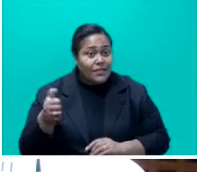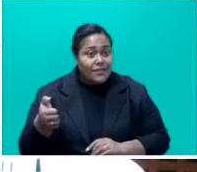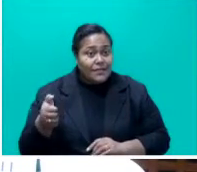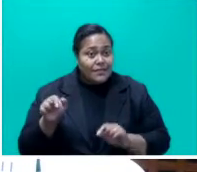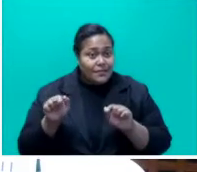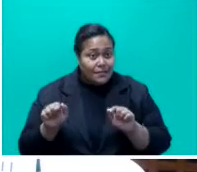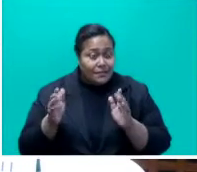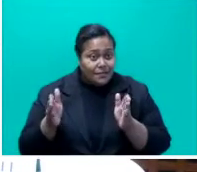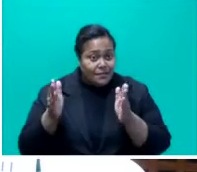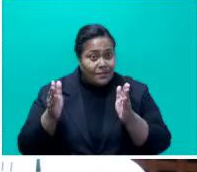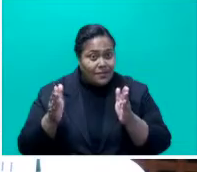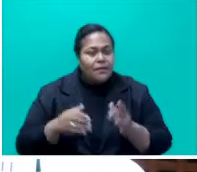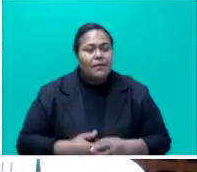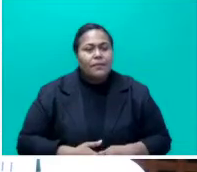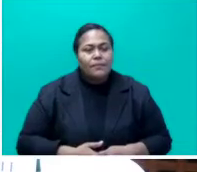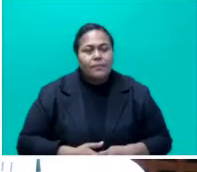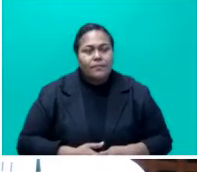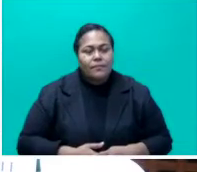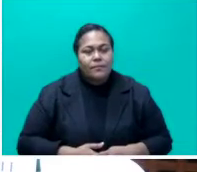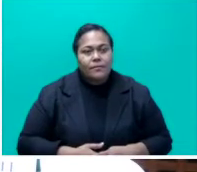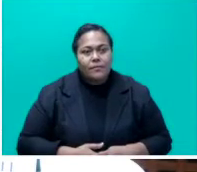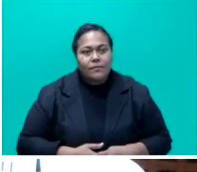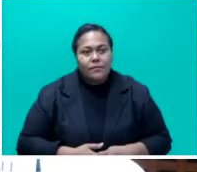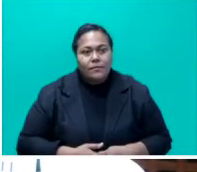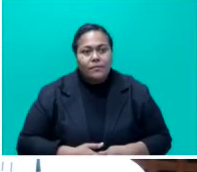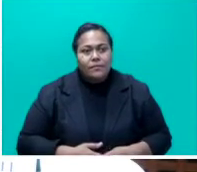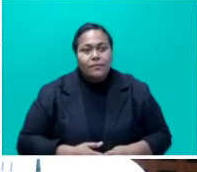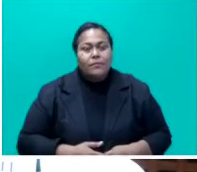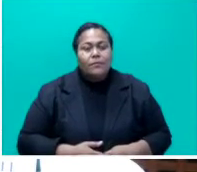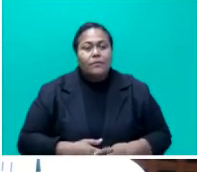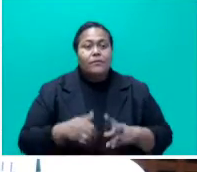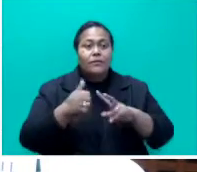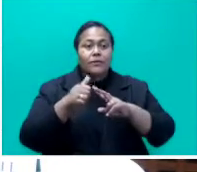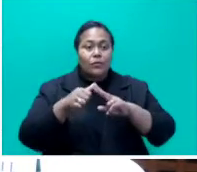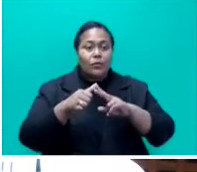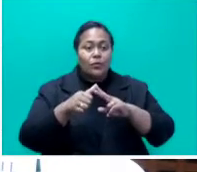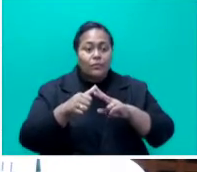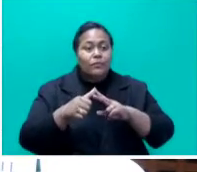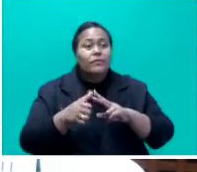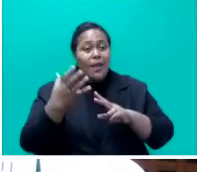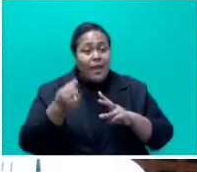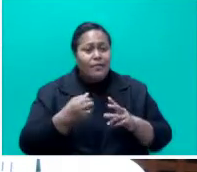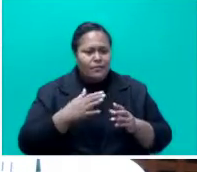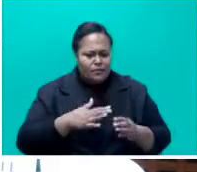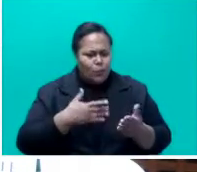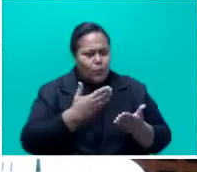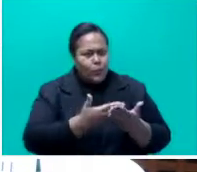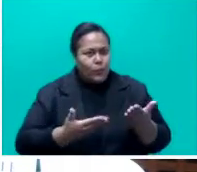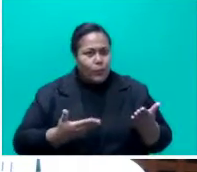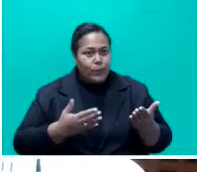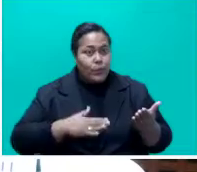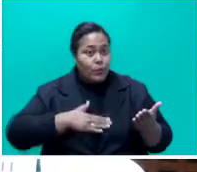Mr. Speaker. And of course, here with me is an interesting report